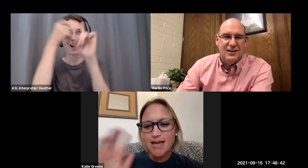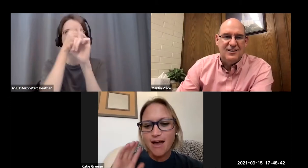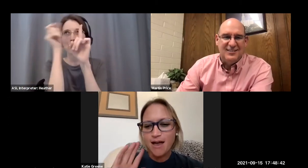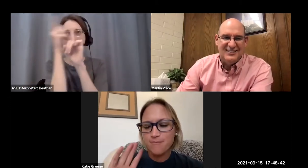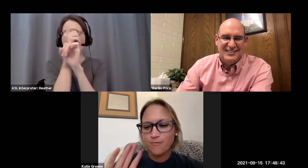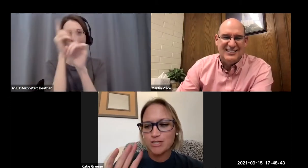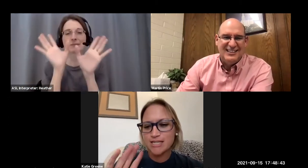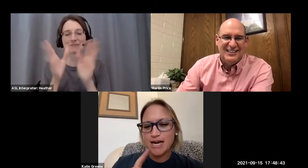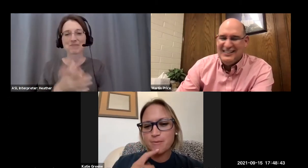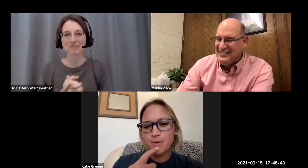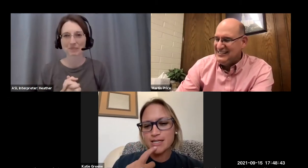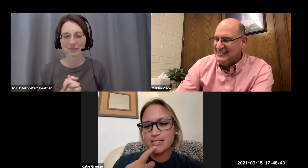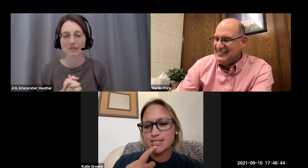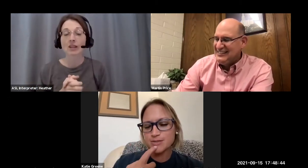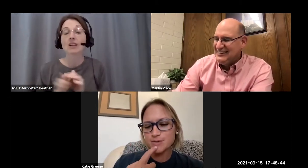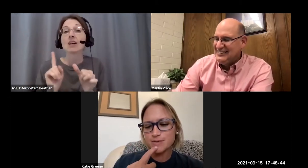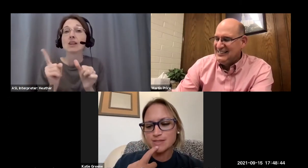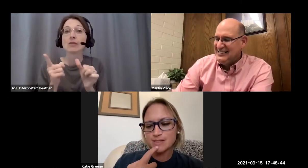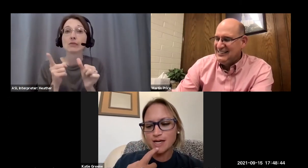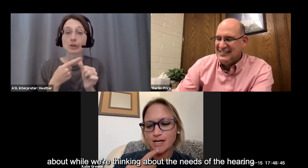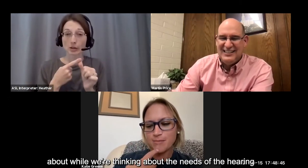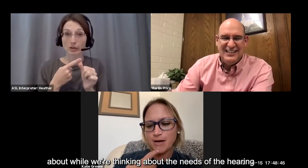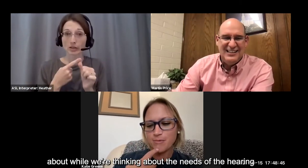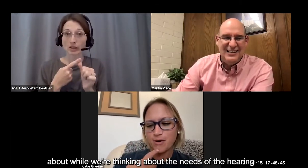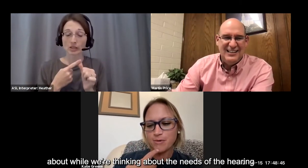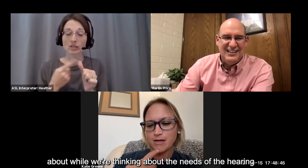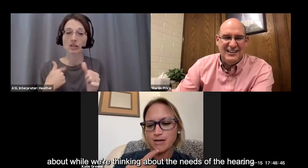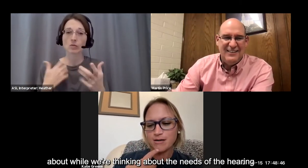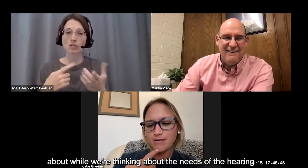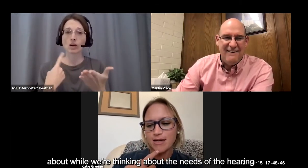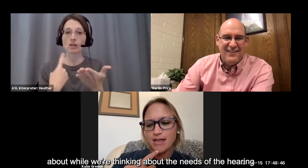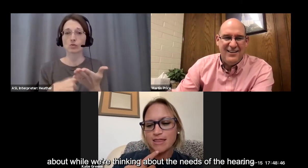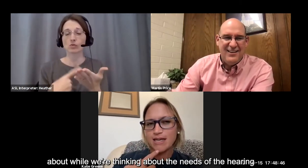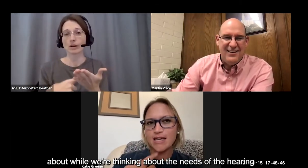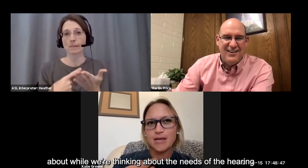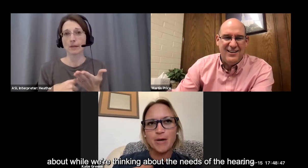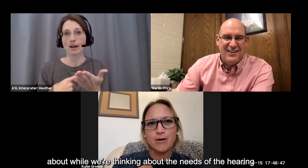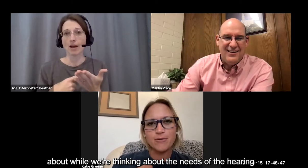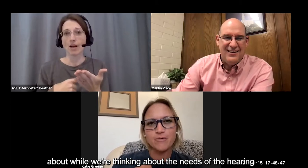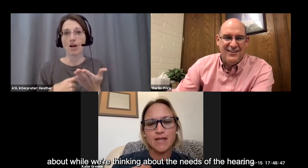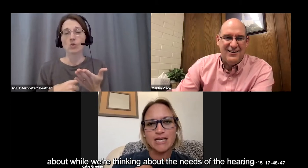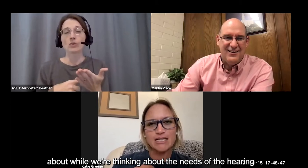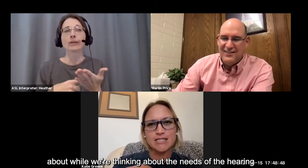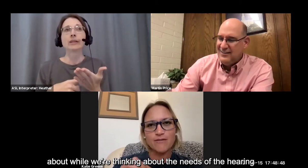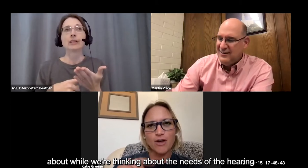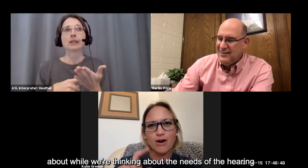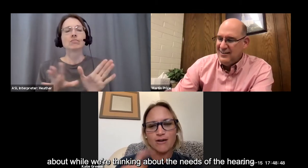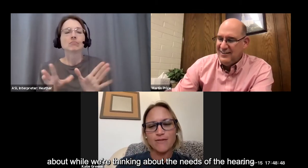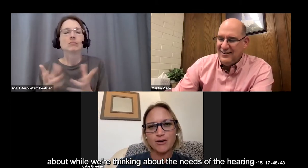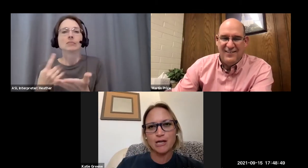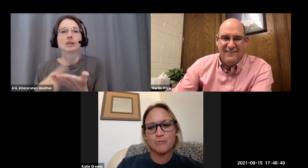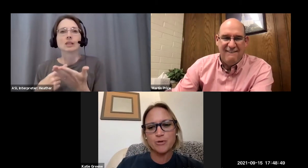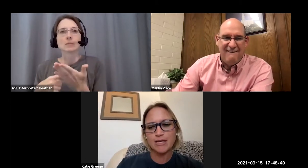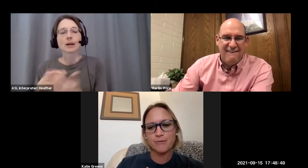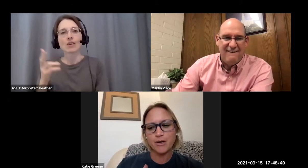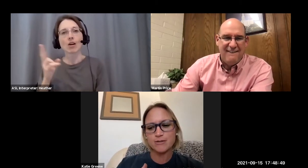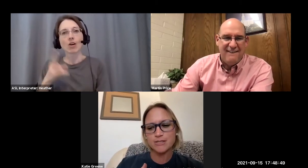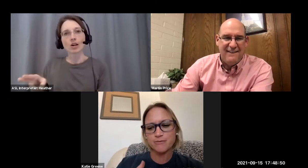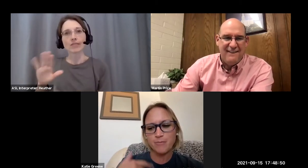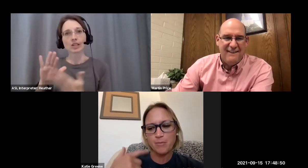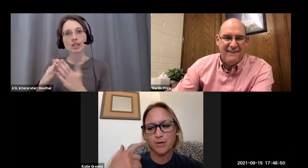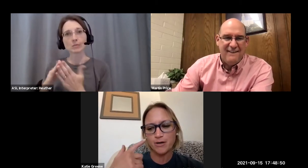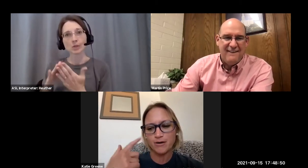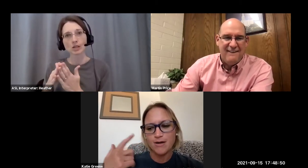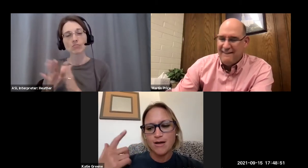But first, I wanted to talk about, while we're thinking about the needs of the hard of hearing community, that we